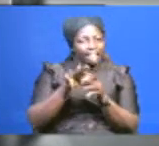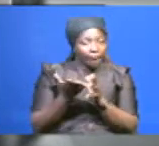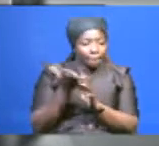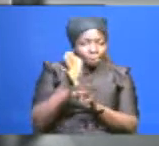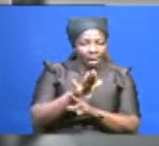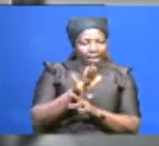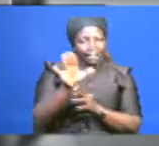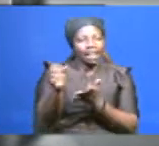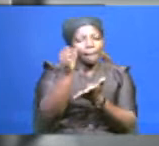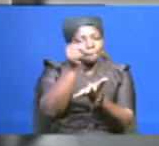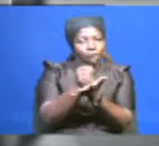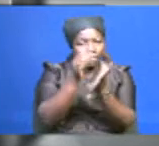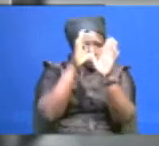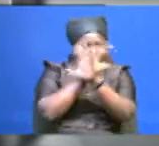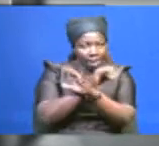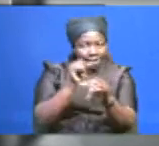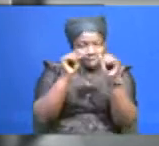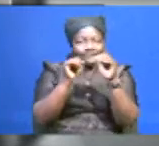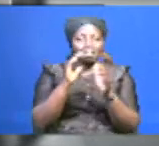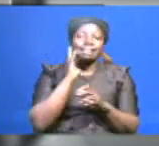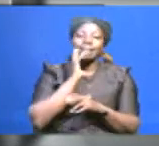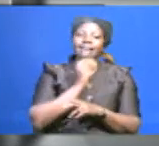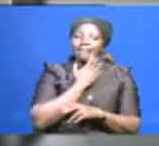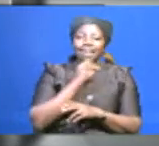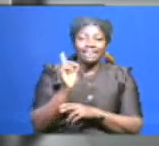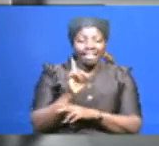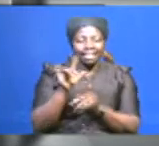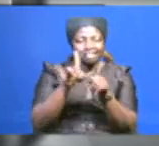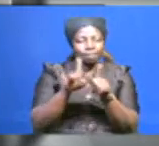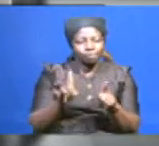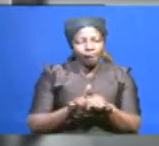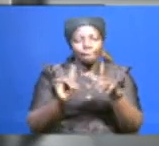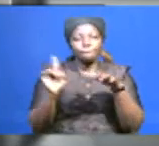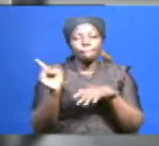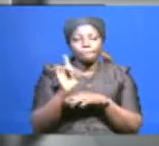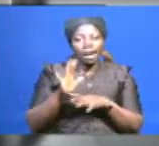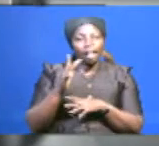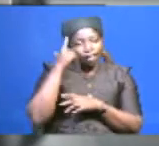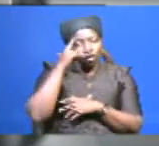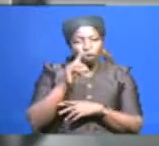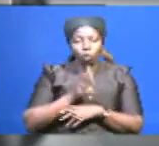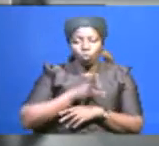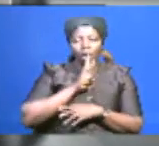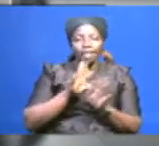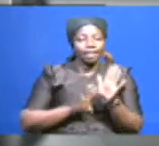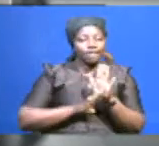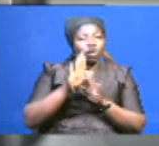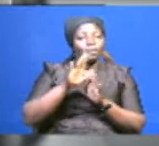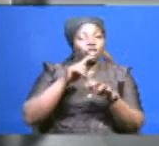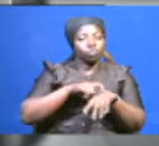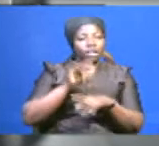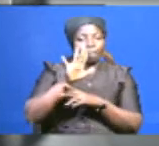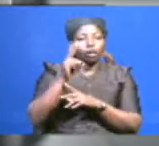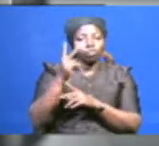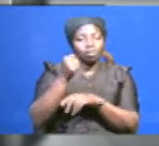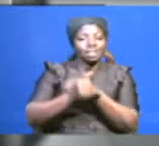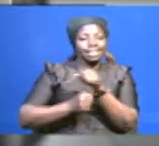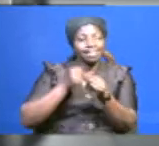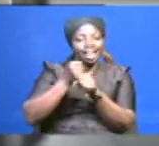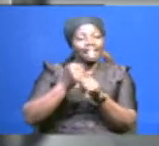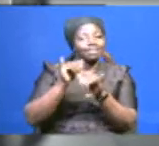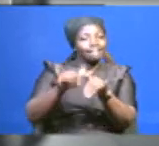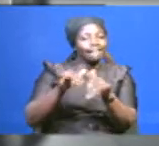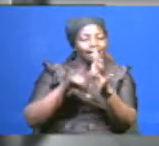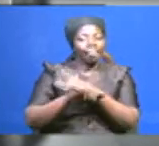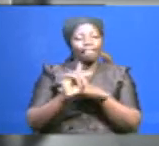appointed by President Jomo Kenyatta as the Minister for Water Development. During his two-year stint in the ministry,